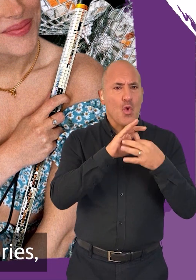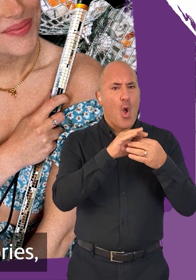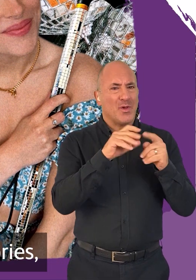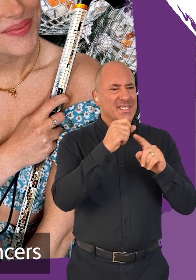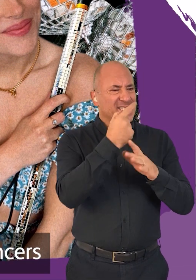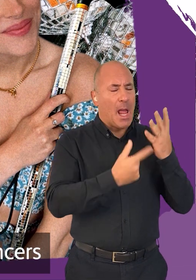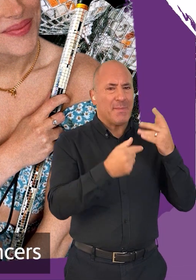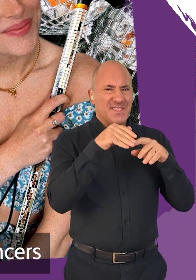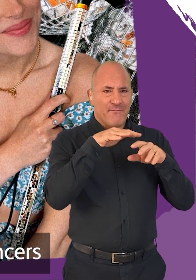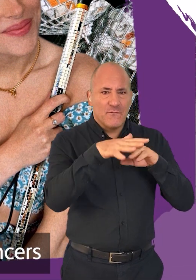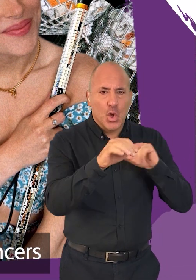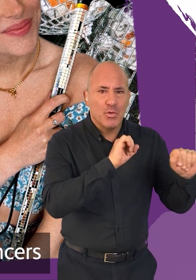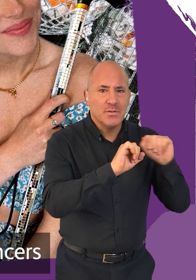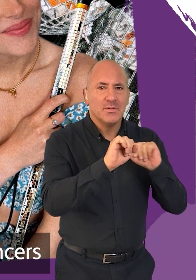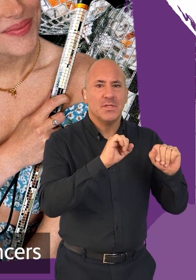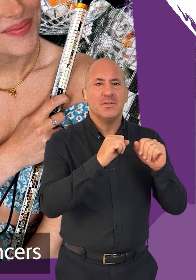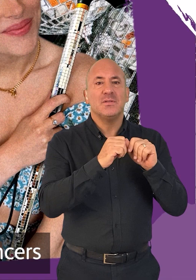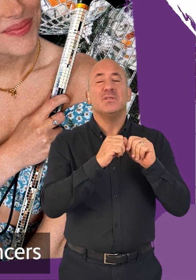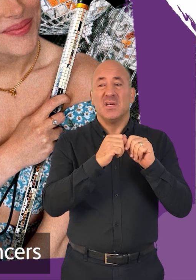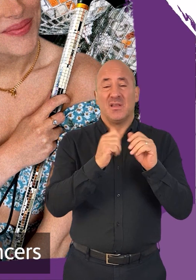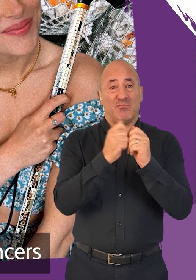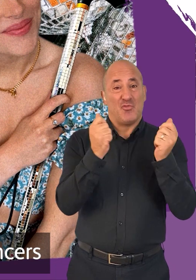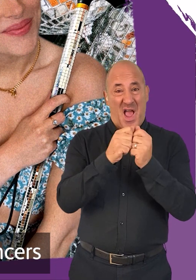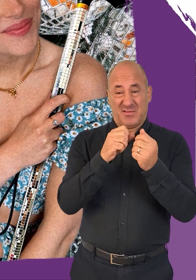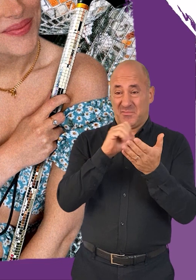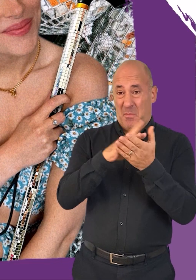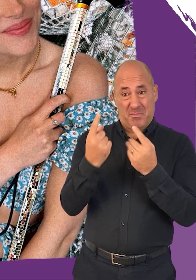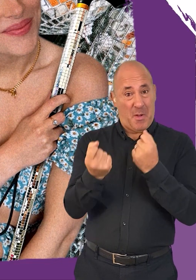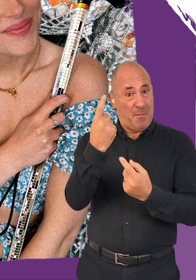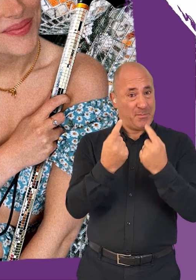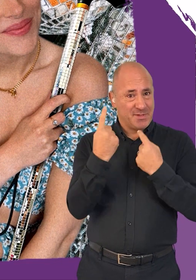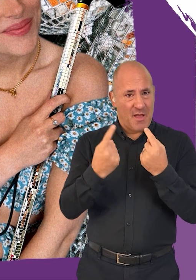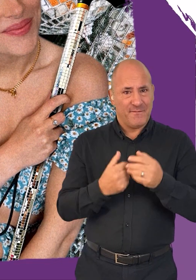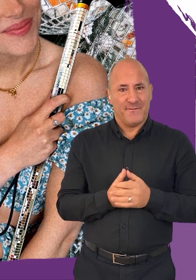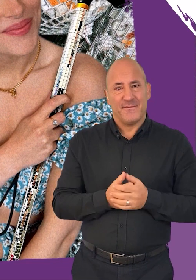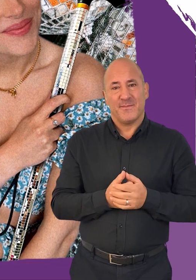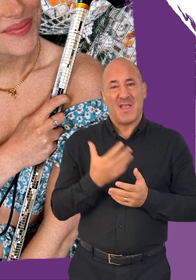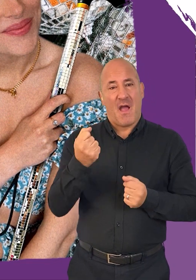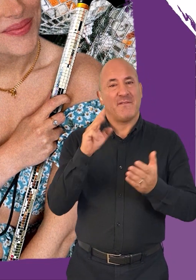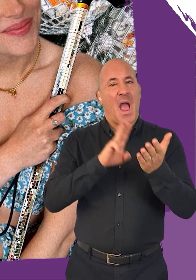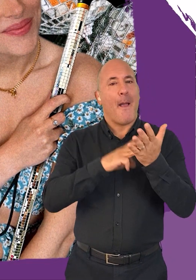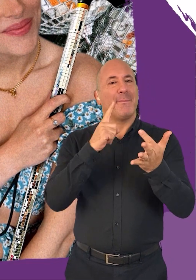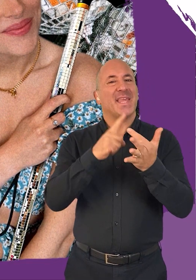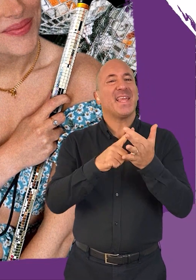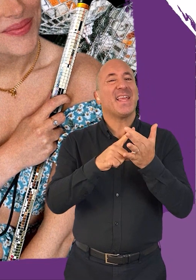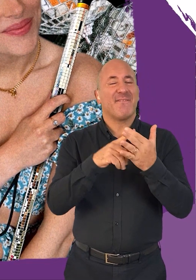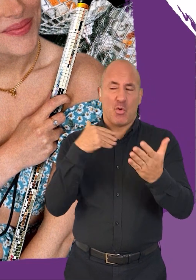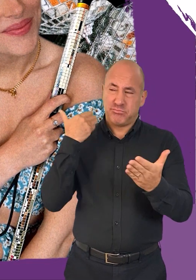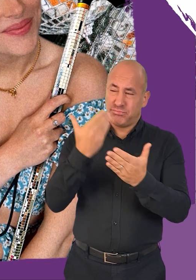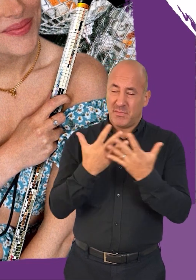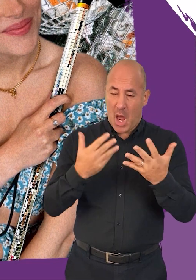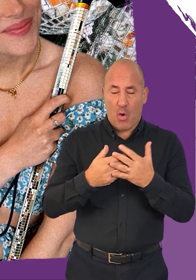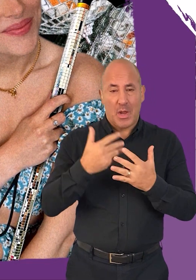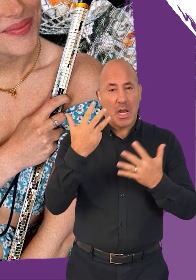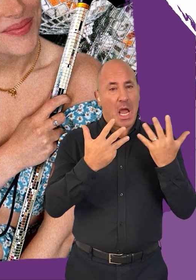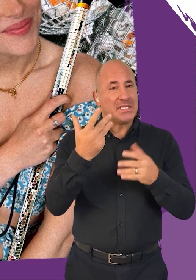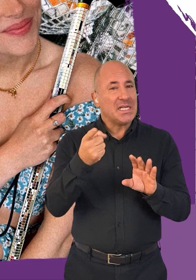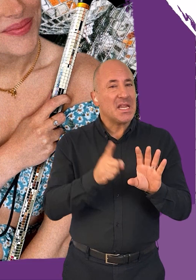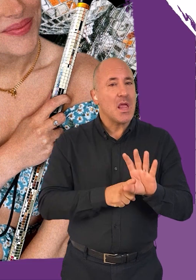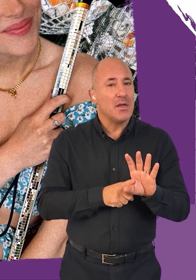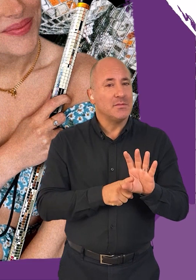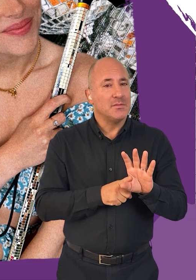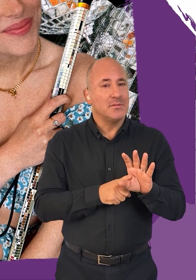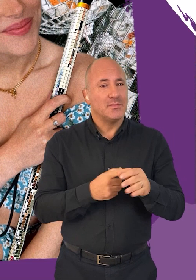and stories, collaborating with other disabled influencers and appearing in the press. Alice has been living with ME for a total